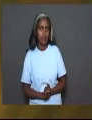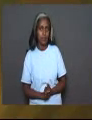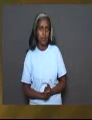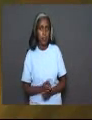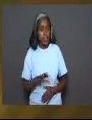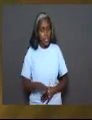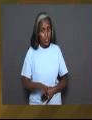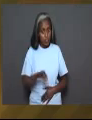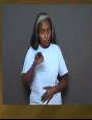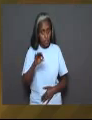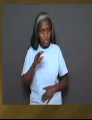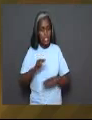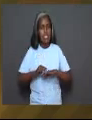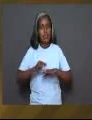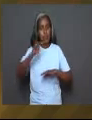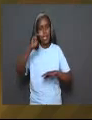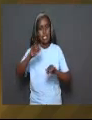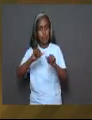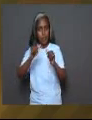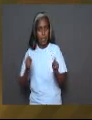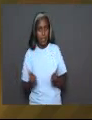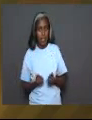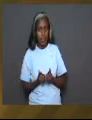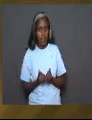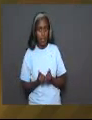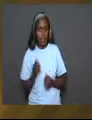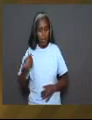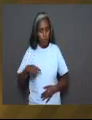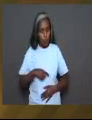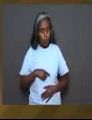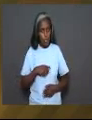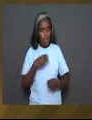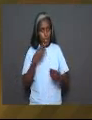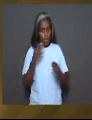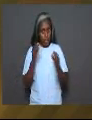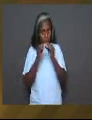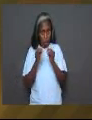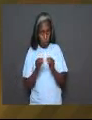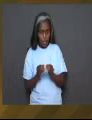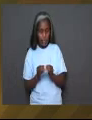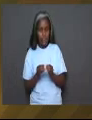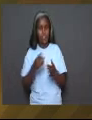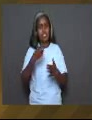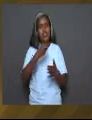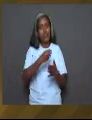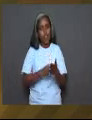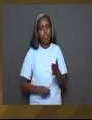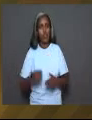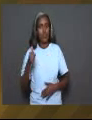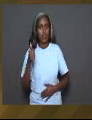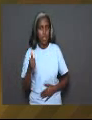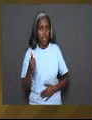To get the maximum area, we calculate the value of